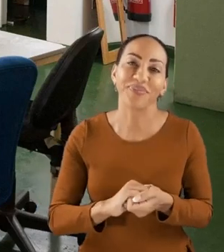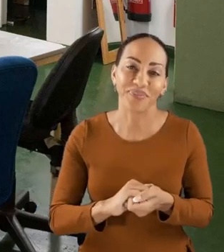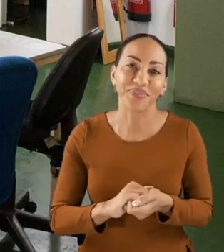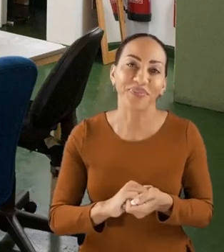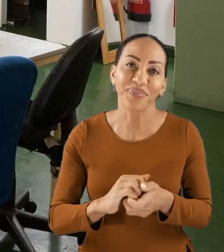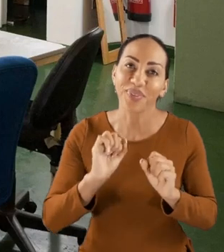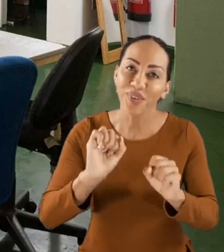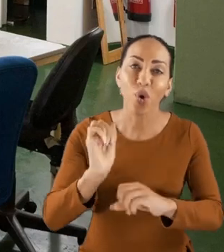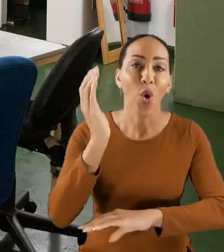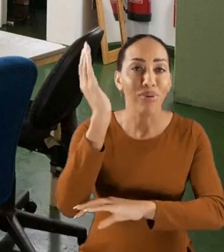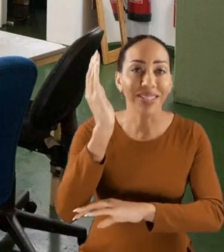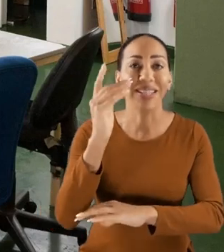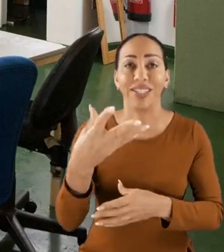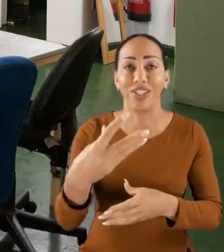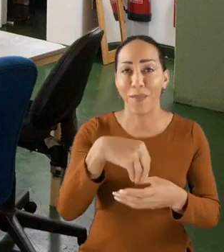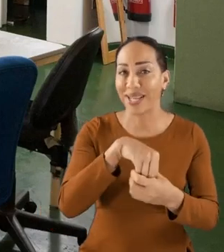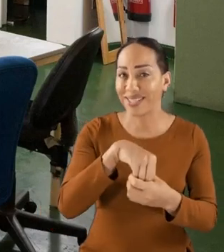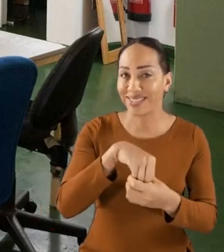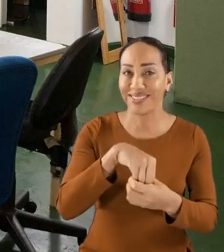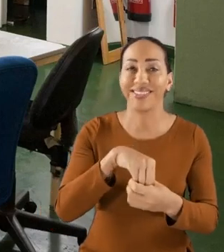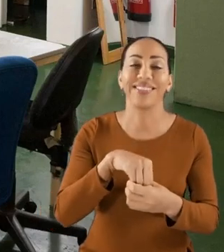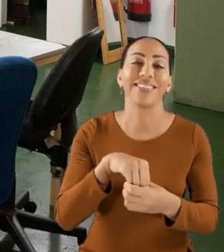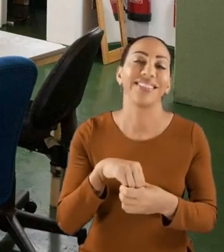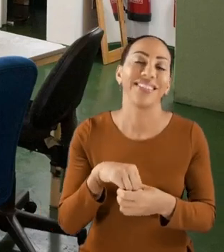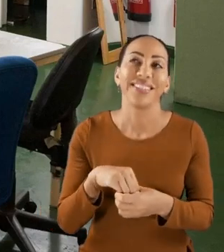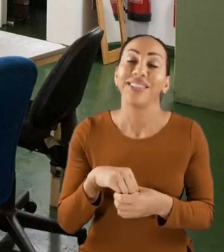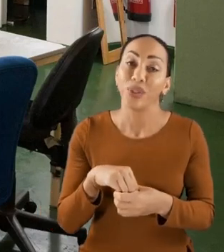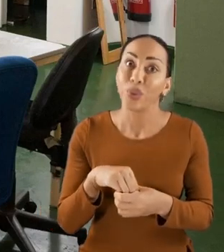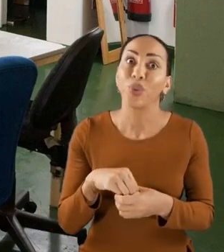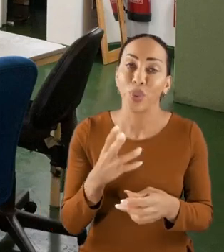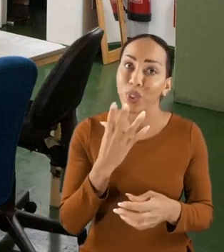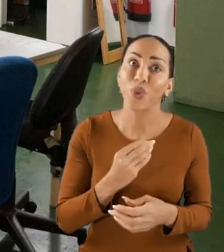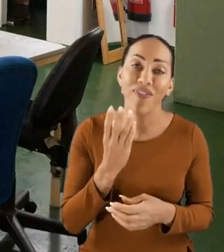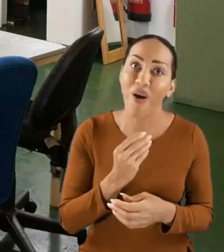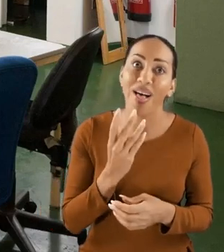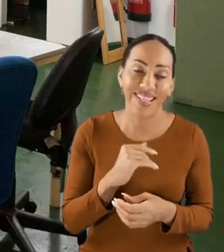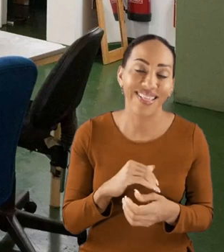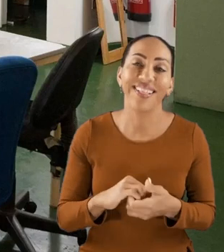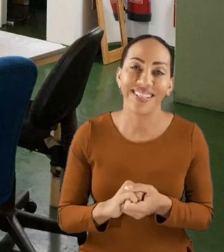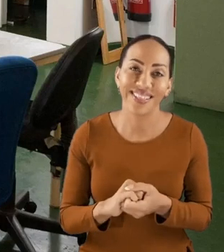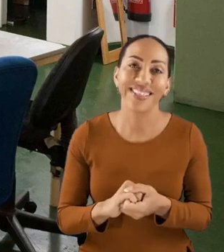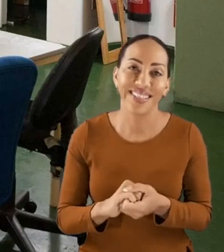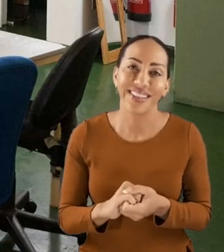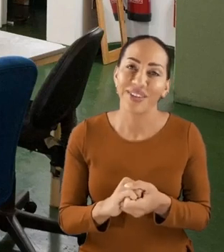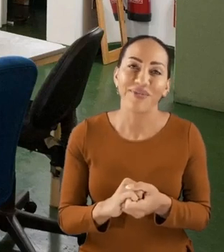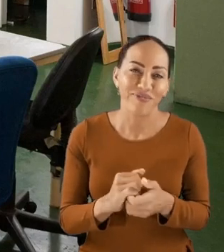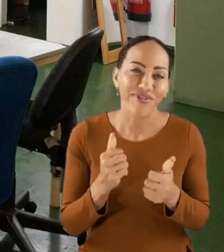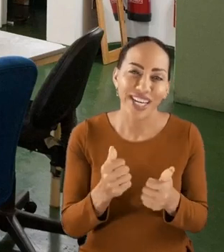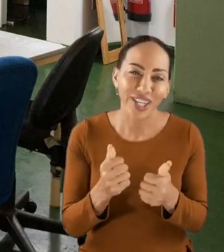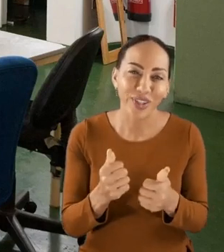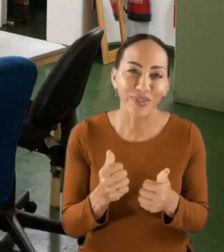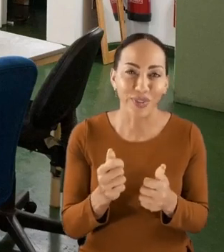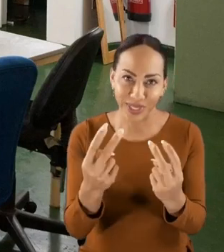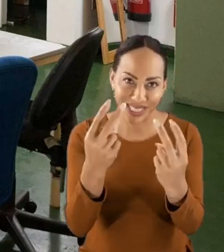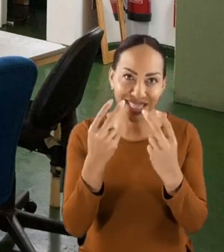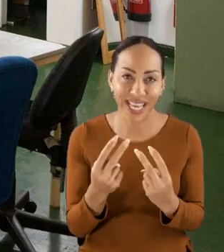today for your presentations, for your participation. It's been a really useful exercise, and great